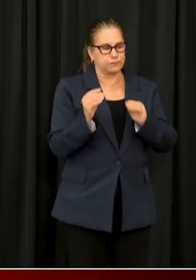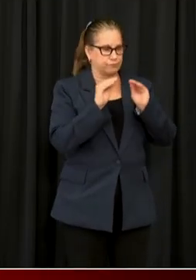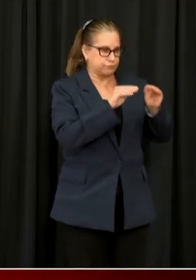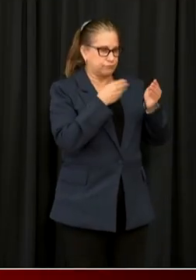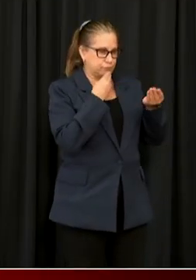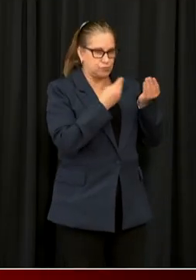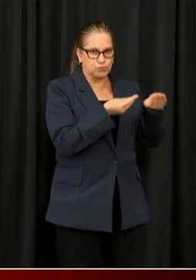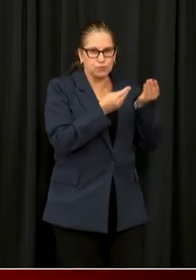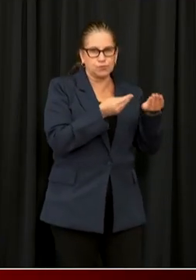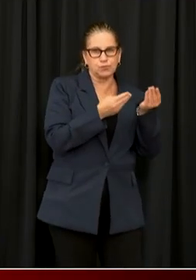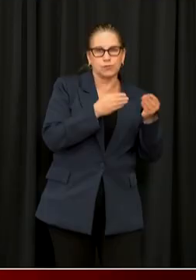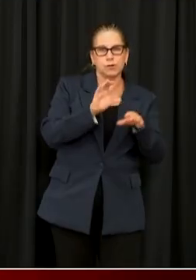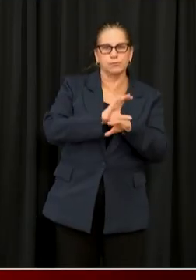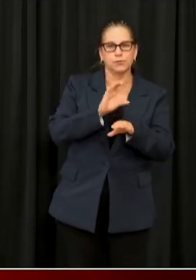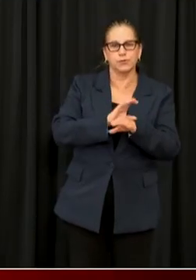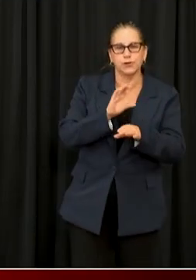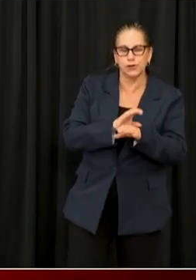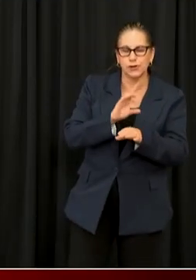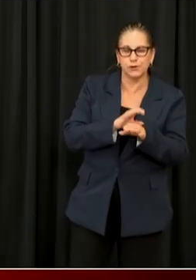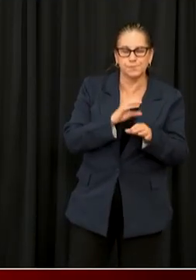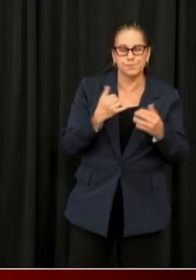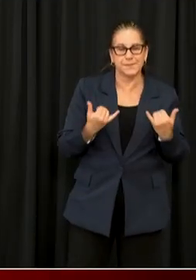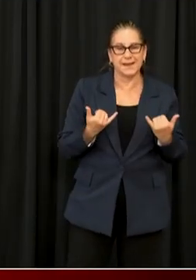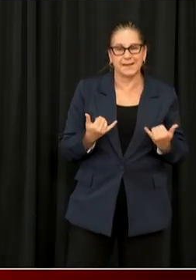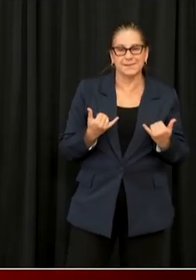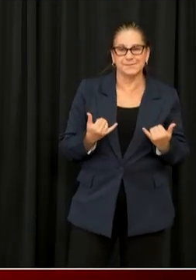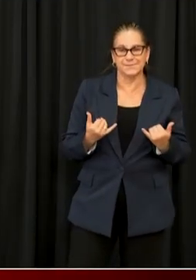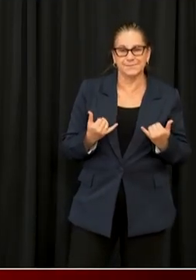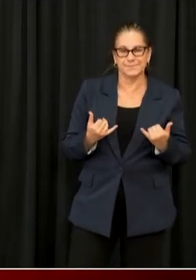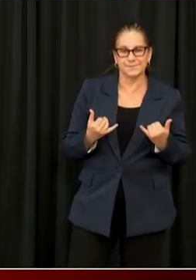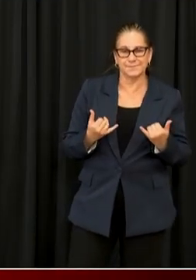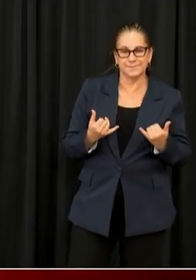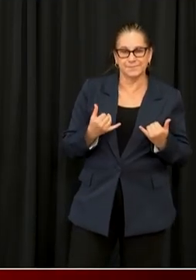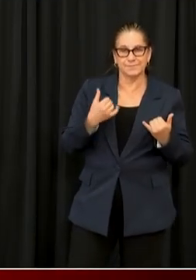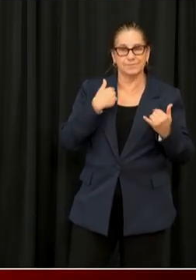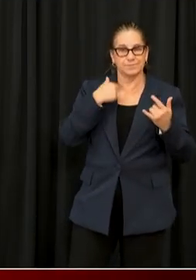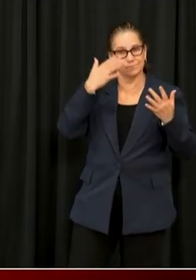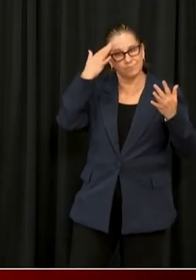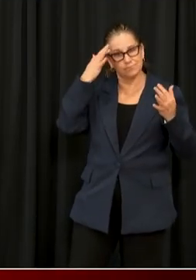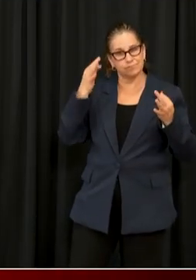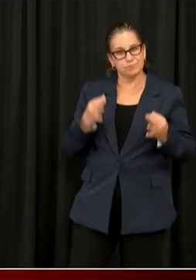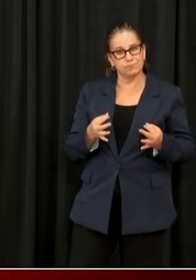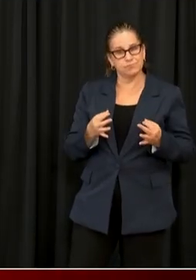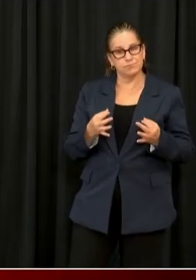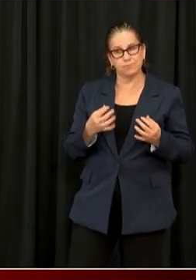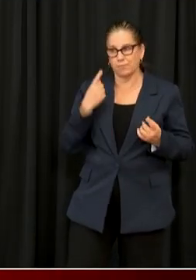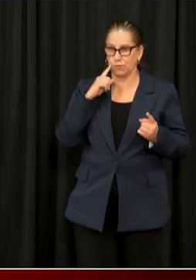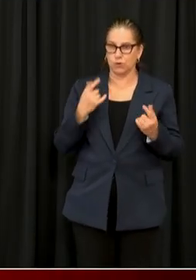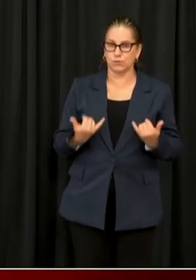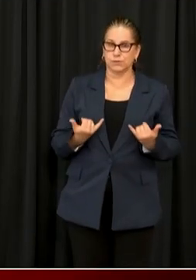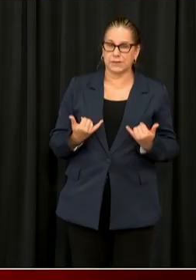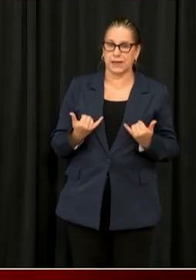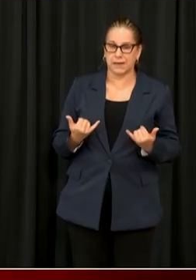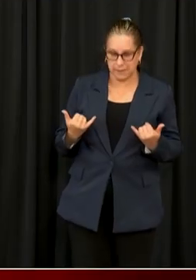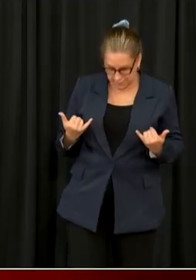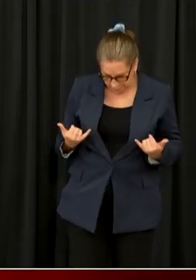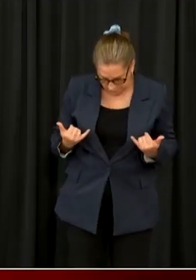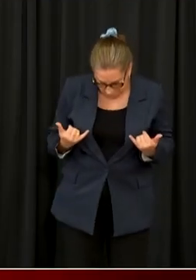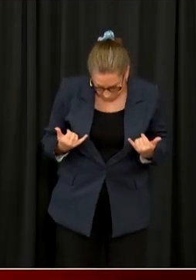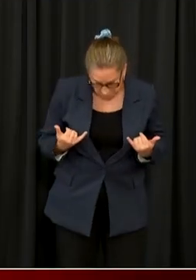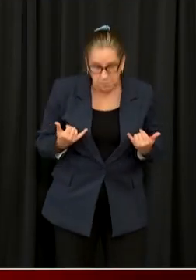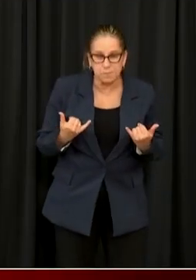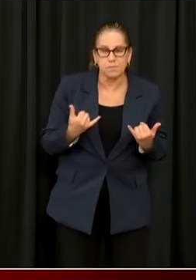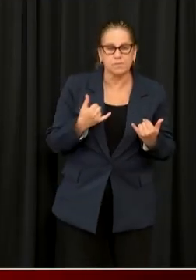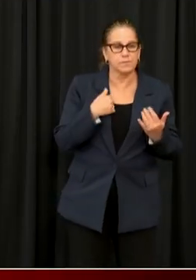this document. So I've made the decision that for the 2 days that we are in transition with our technology,